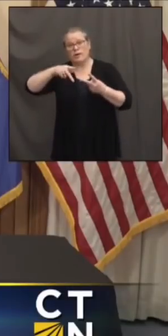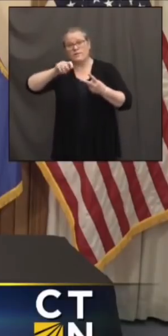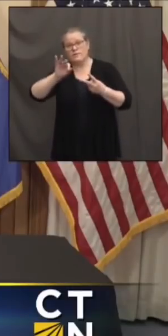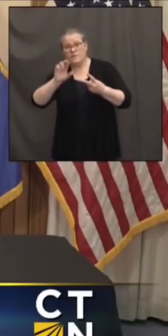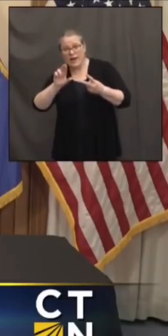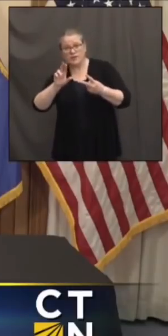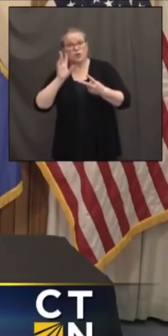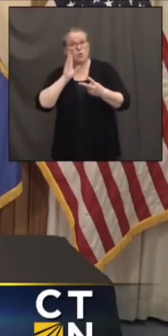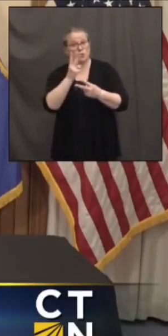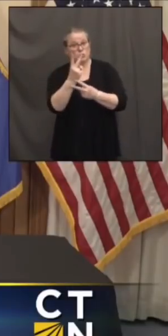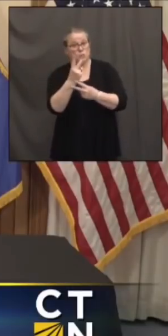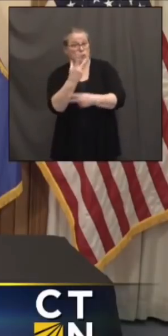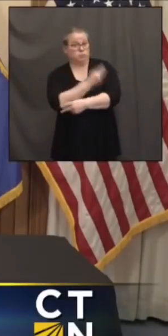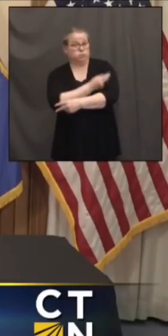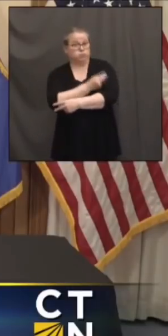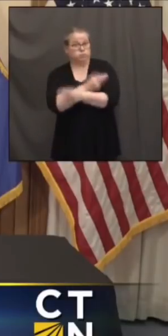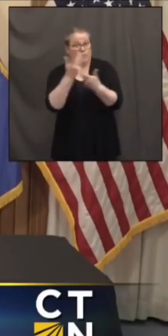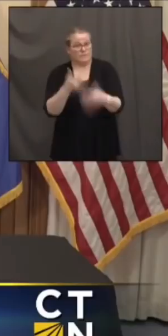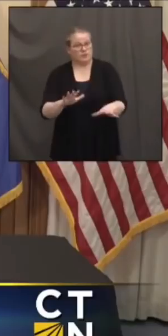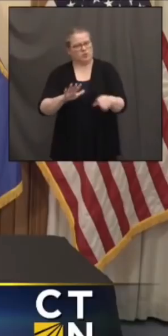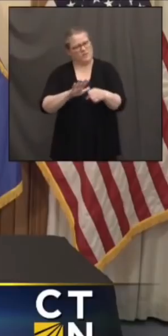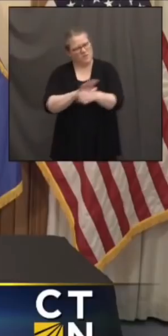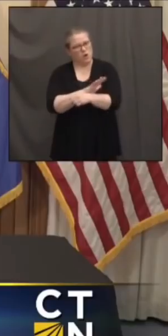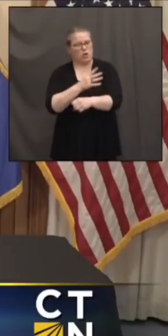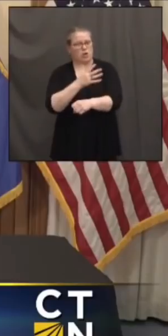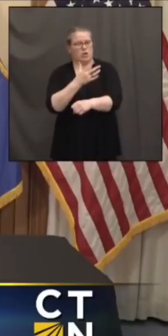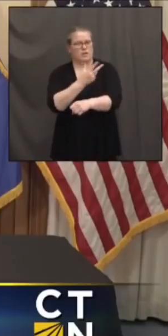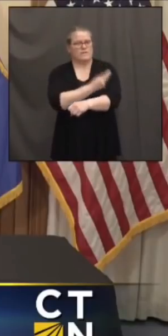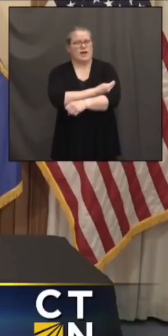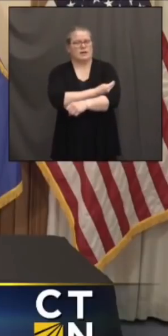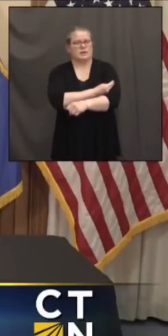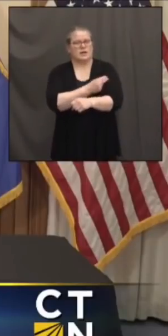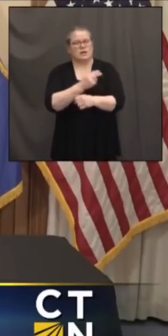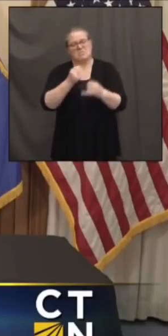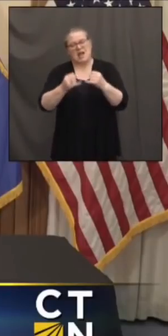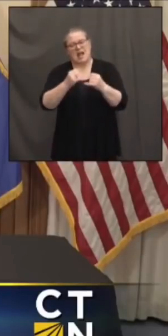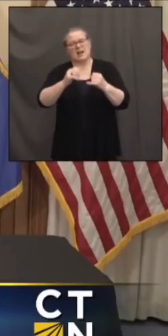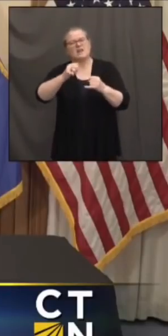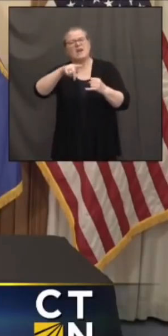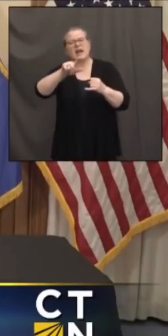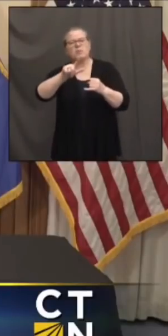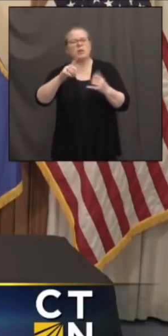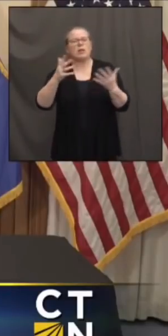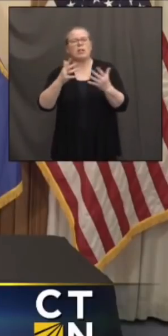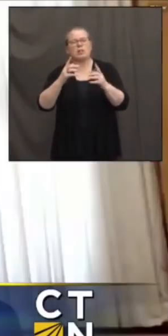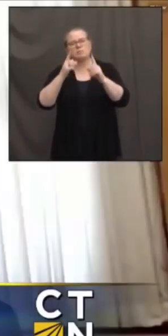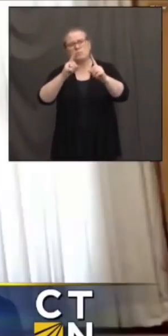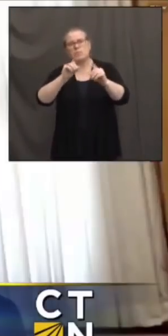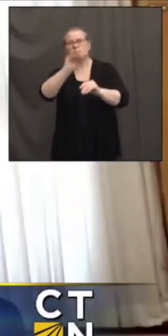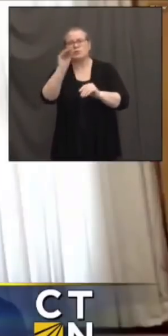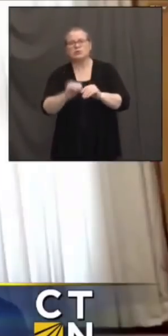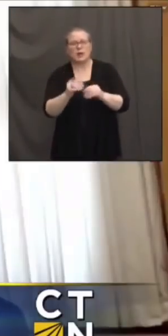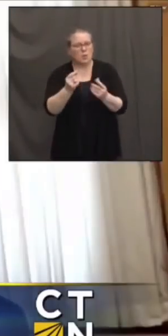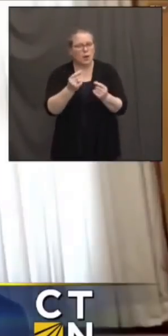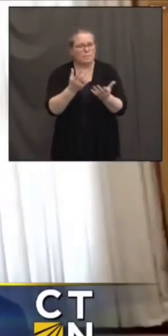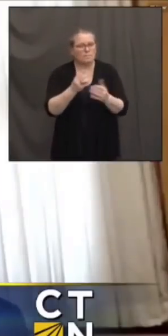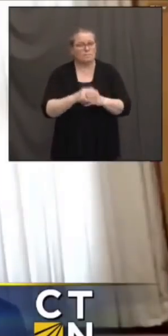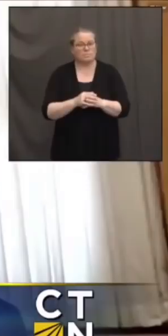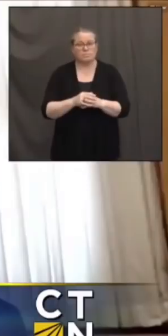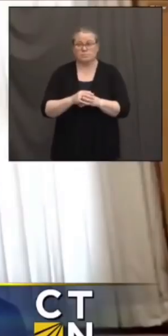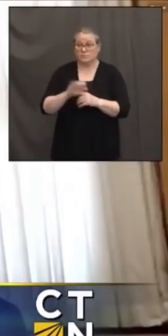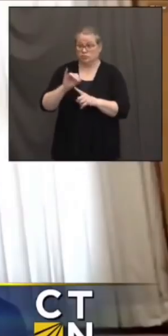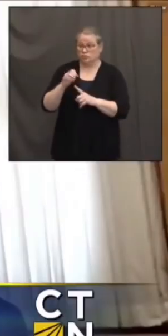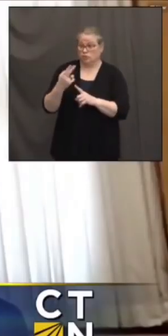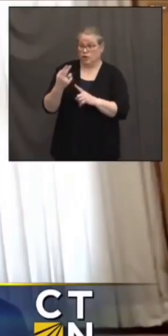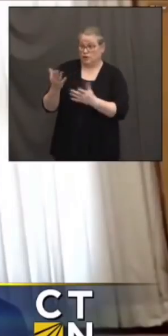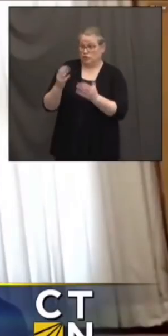Want that one, Josh? Sure. So again, our modeling as the governor pointed out, assuming demand remains